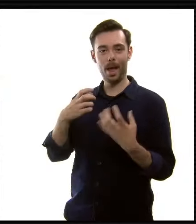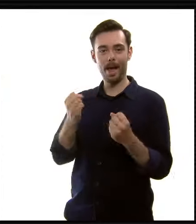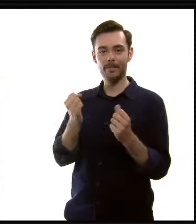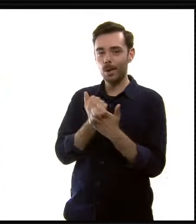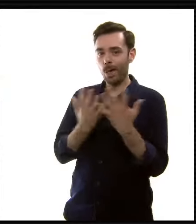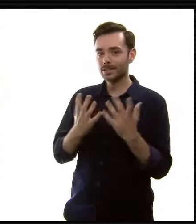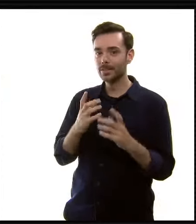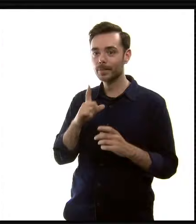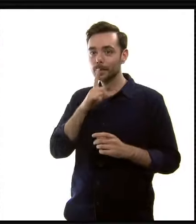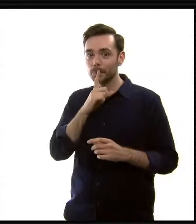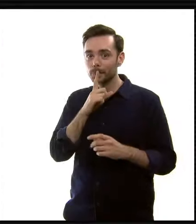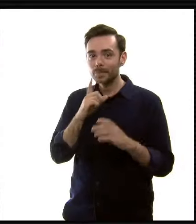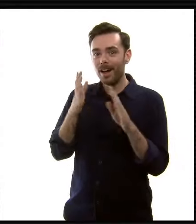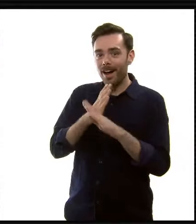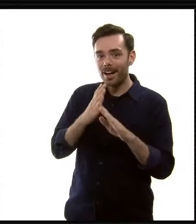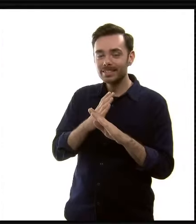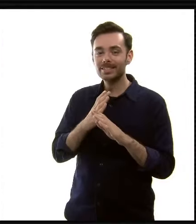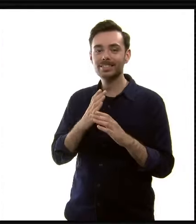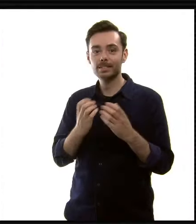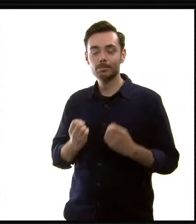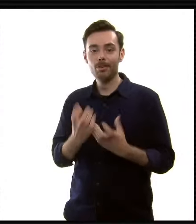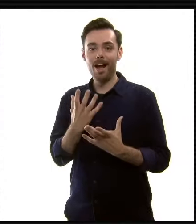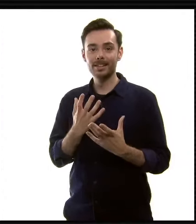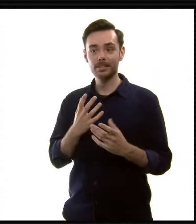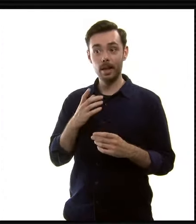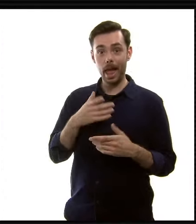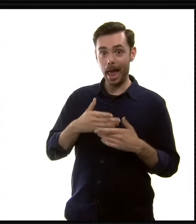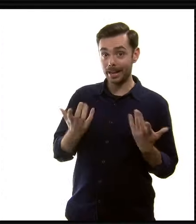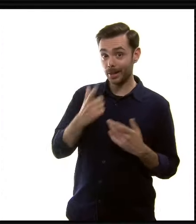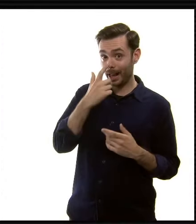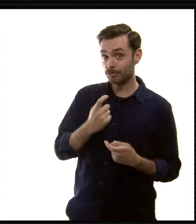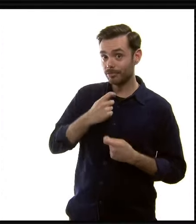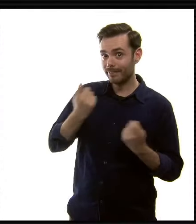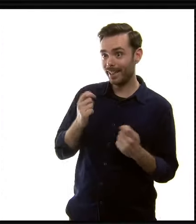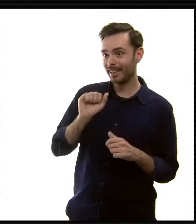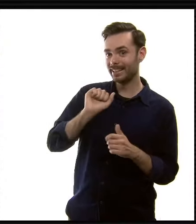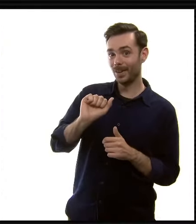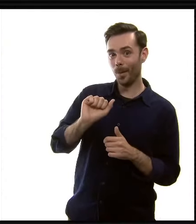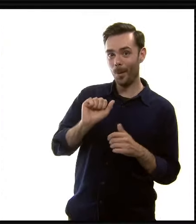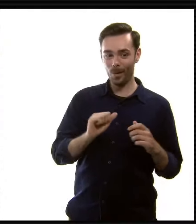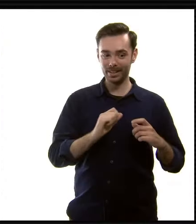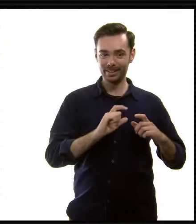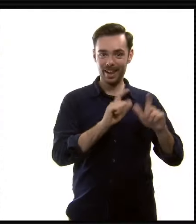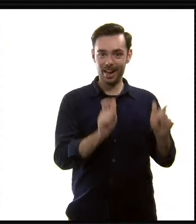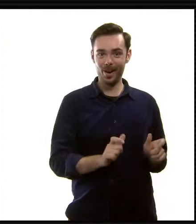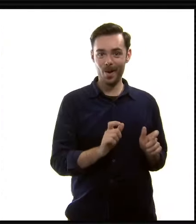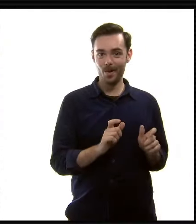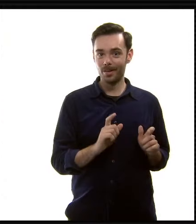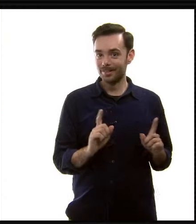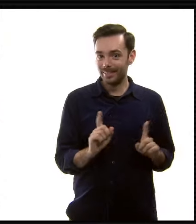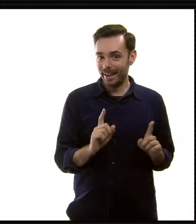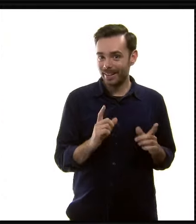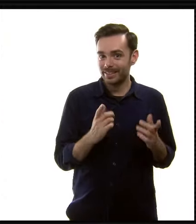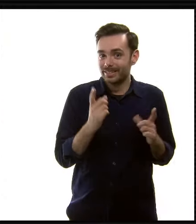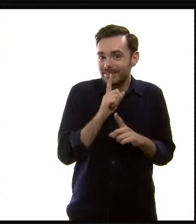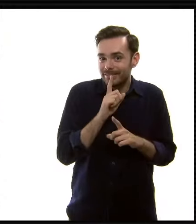include in this set? Wow. Spoil it, Justin. So spoiler, yeah. So what did we just say? No